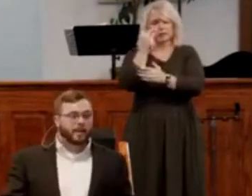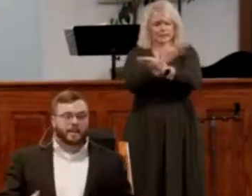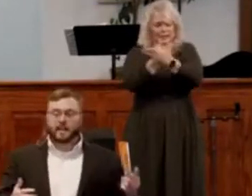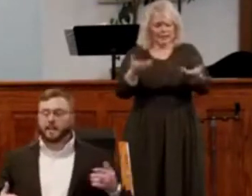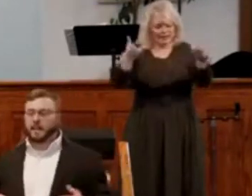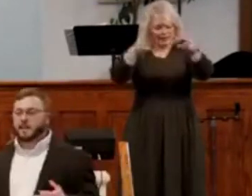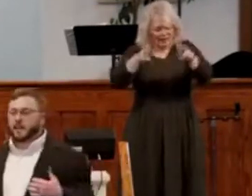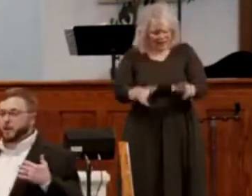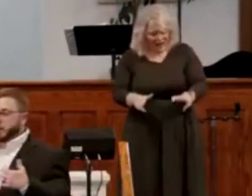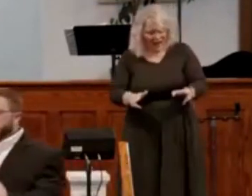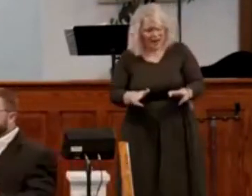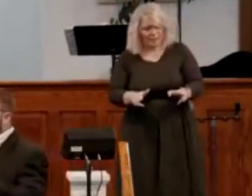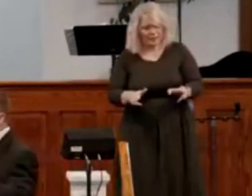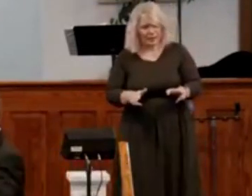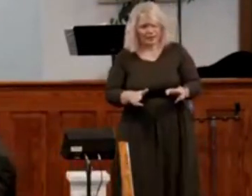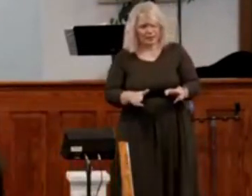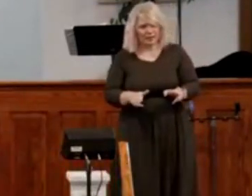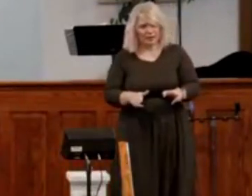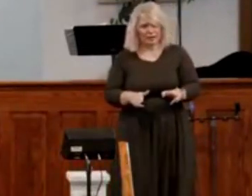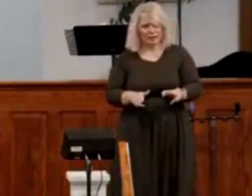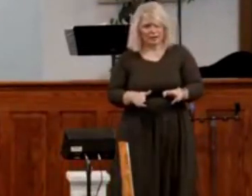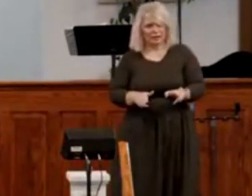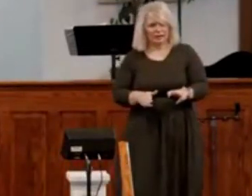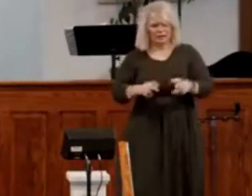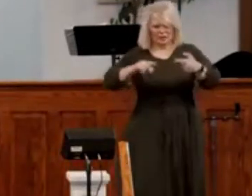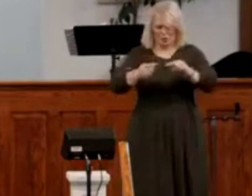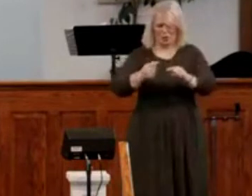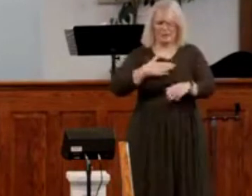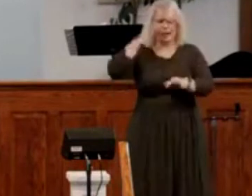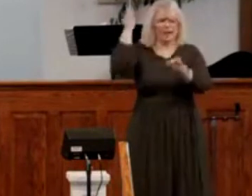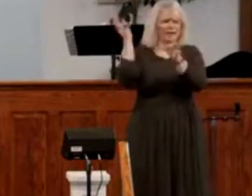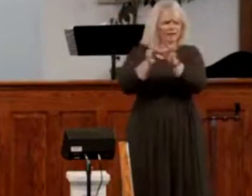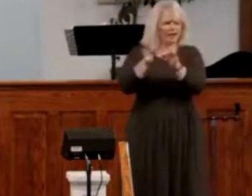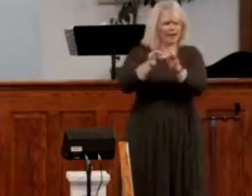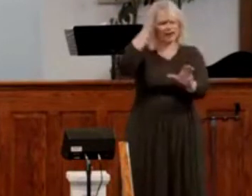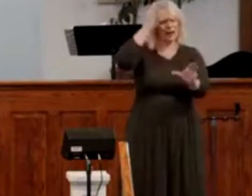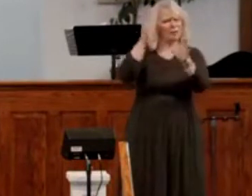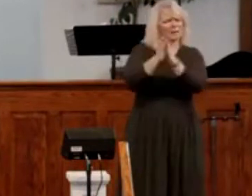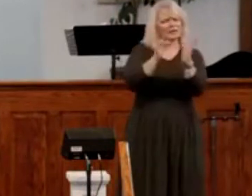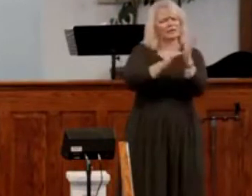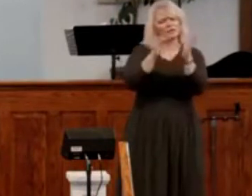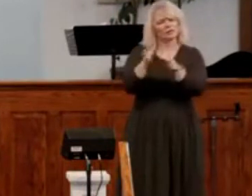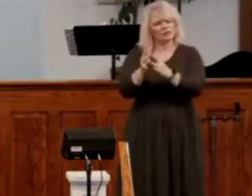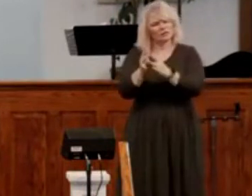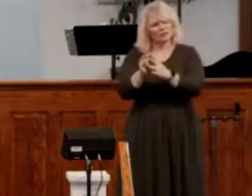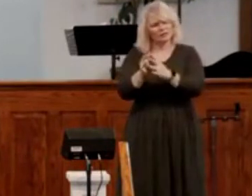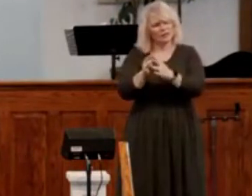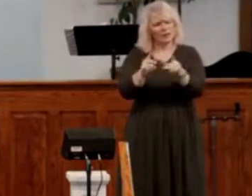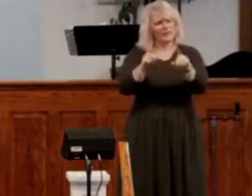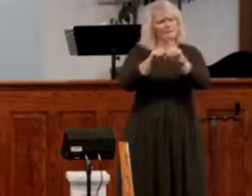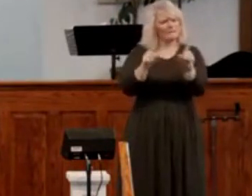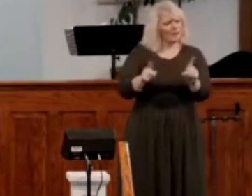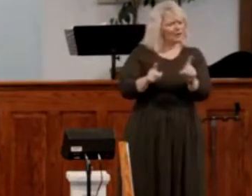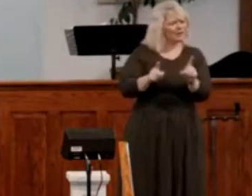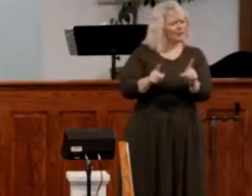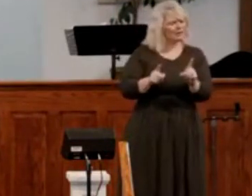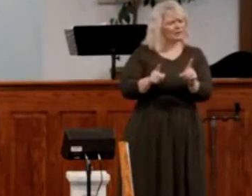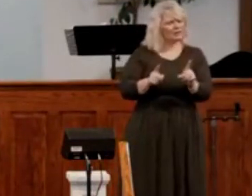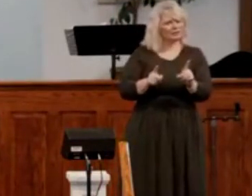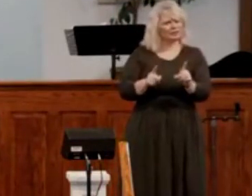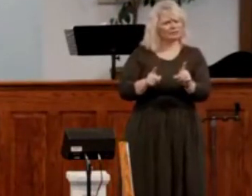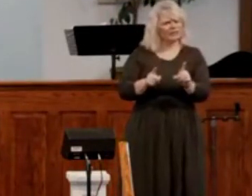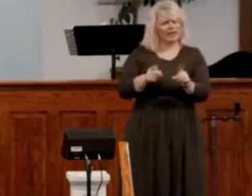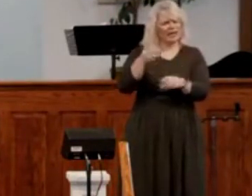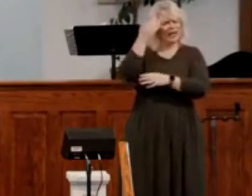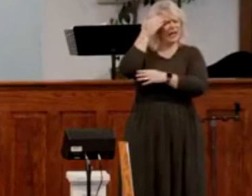world, and I see the things that are trying my faith. And yeah, I believe in Jesus, but I've wavered a little bit this week. I've been like, I don't know if